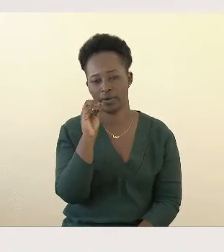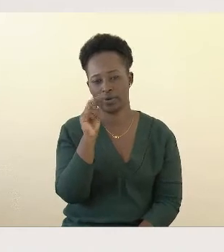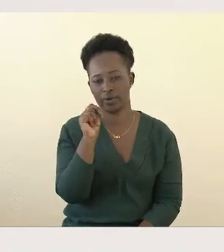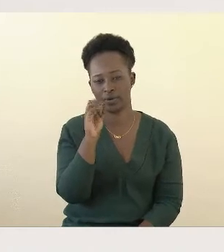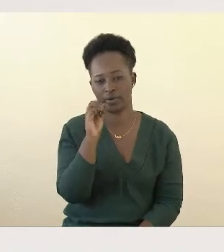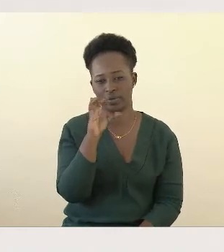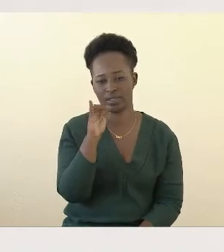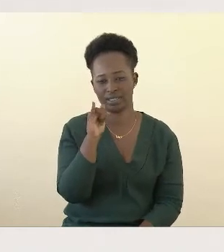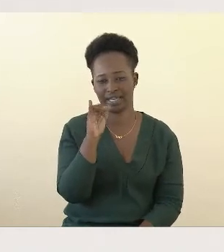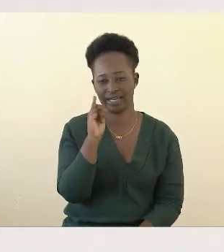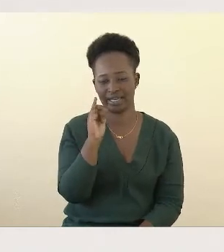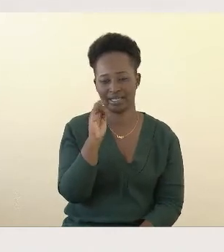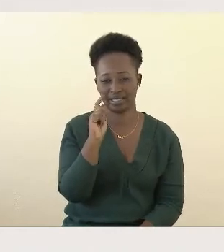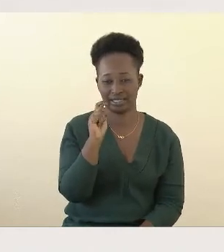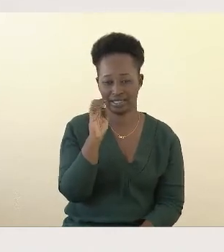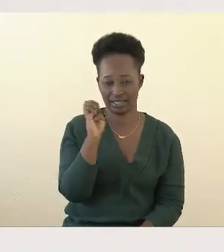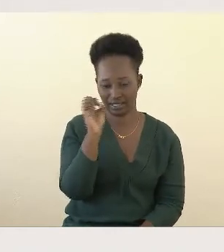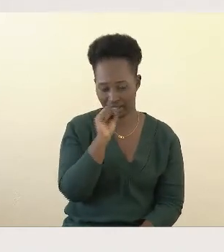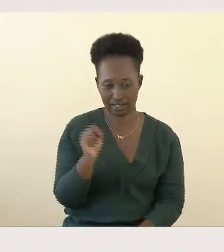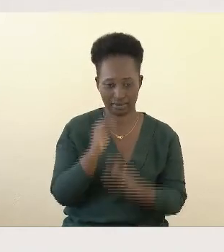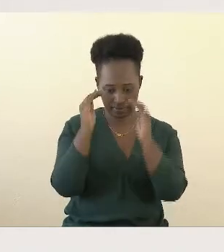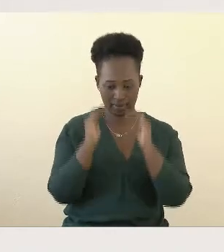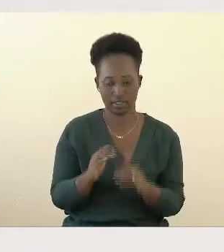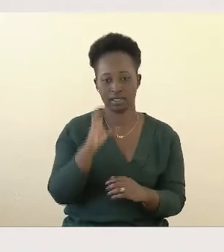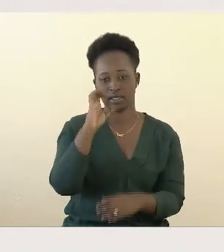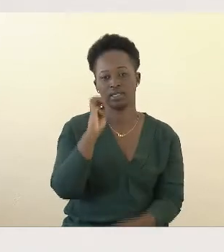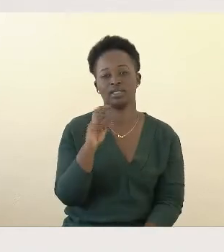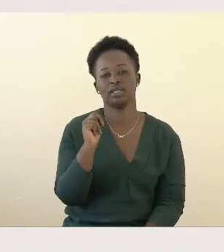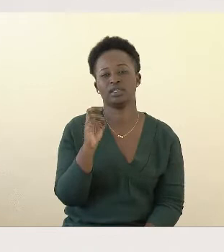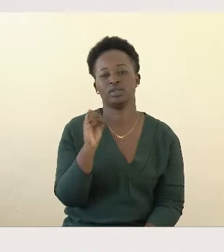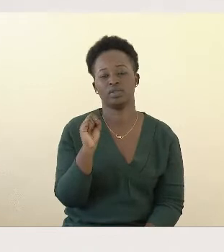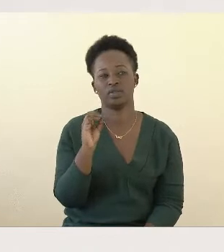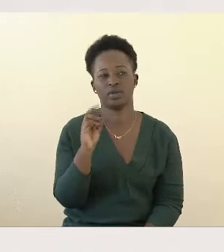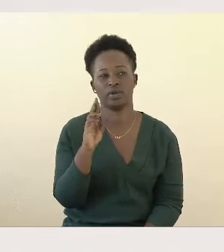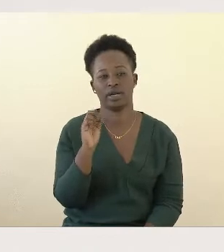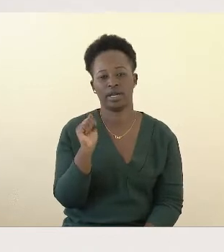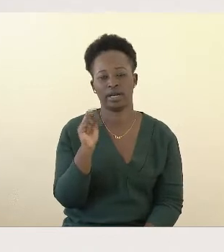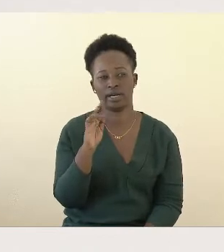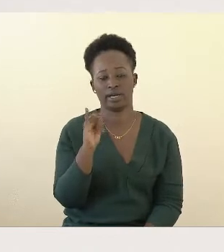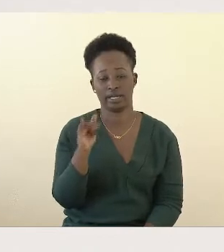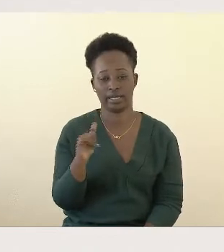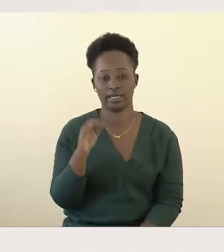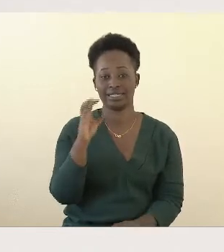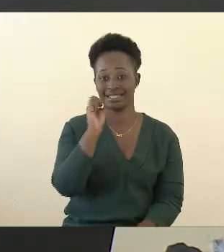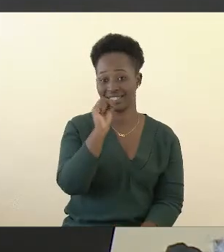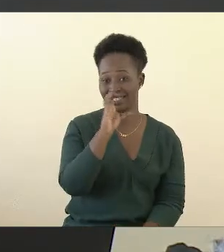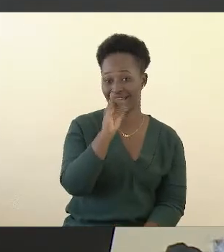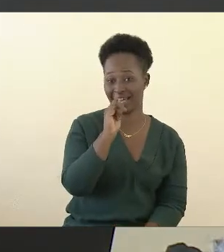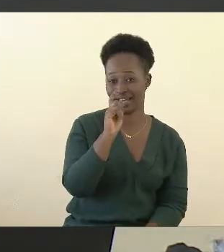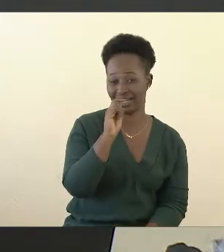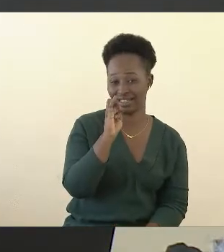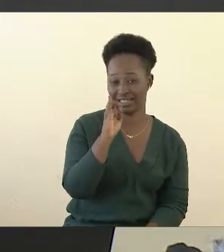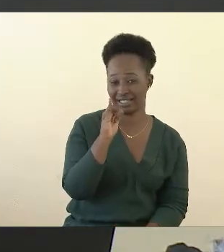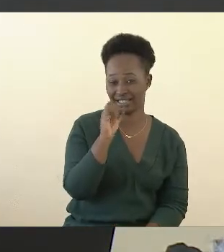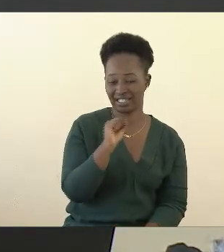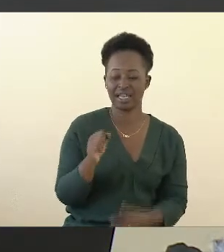receptors. And starting from here, other parts are found in the dermis. Let's go through, student, what are the